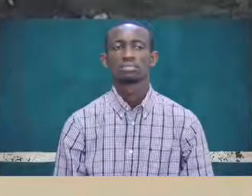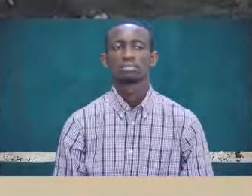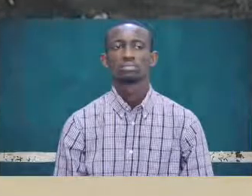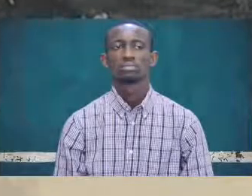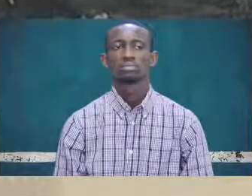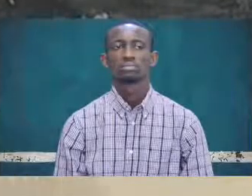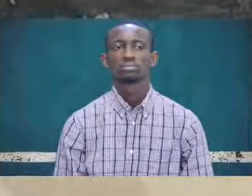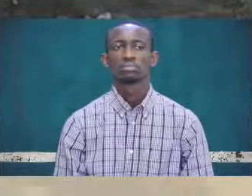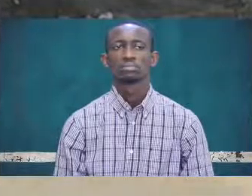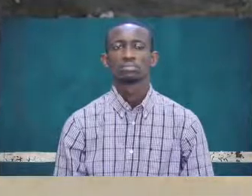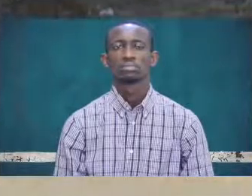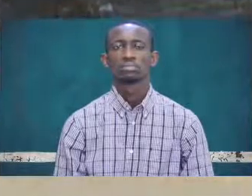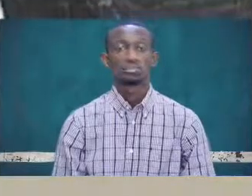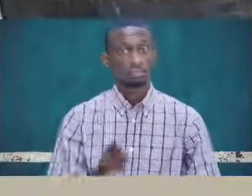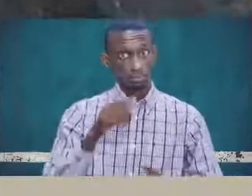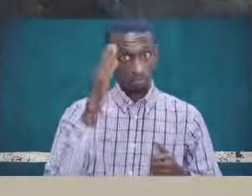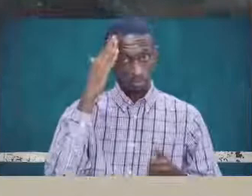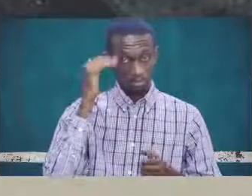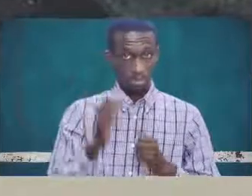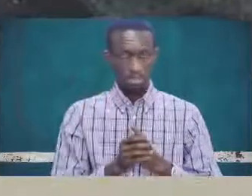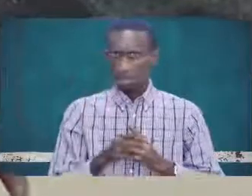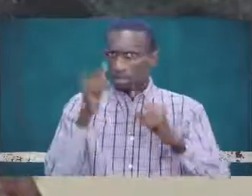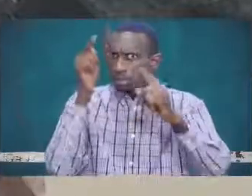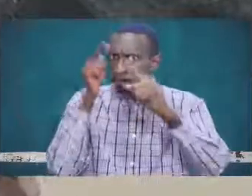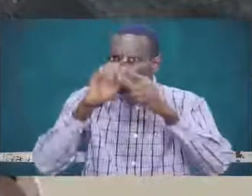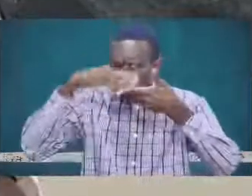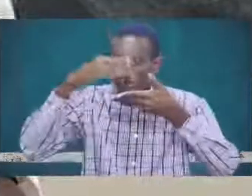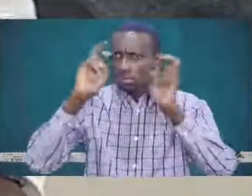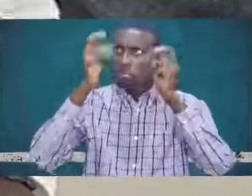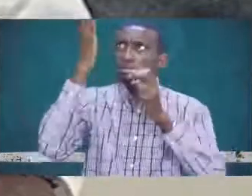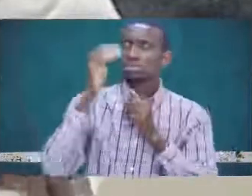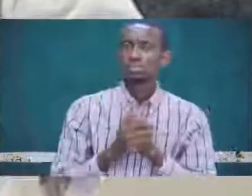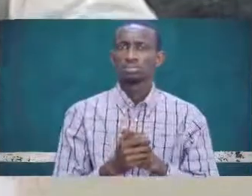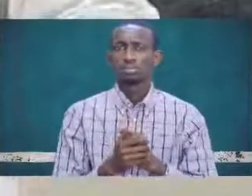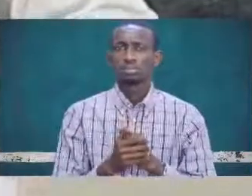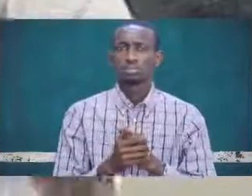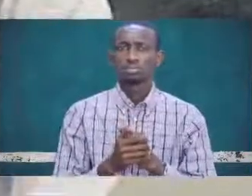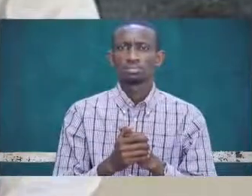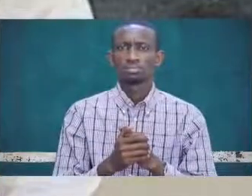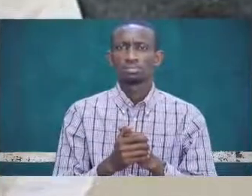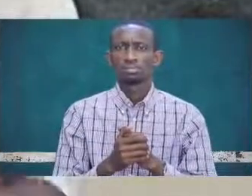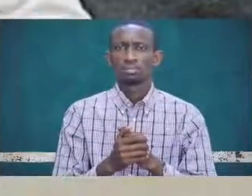So, as you know, the learning objective of that lesson is precisely to talk about